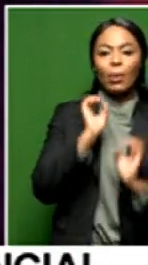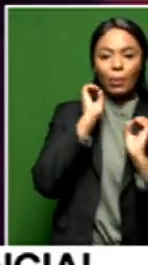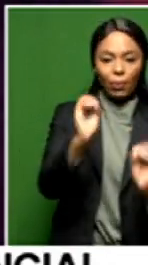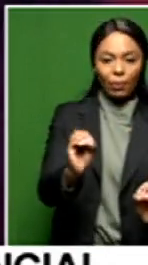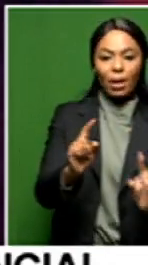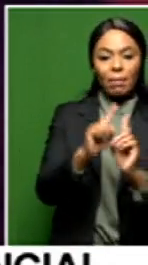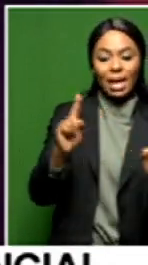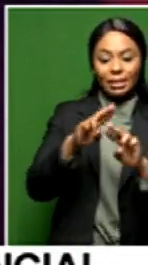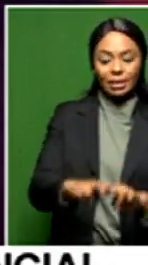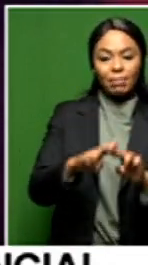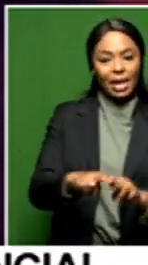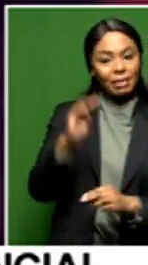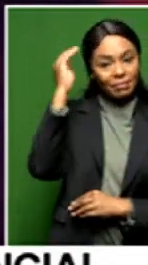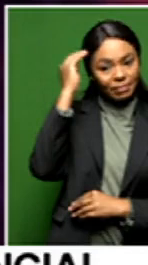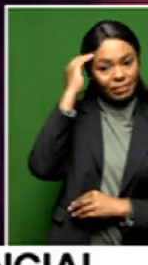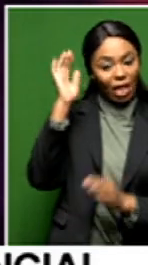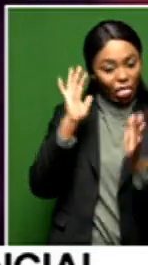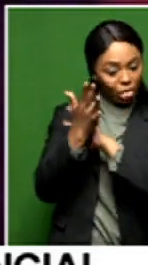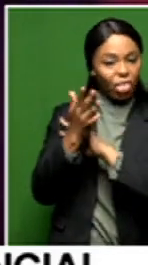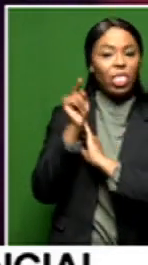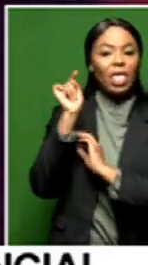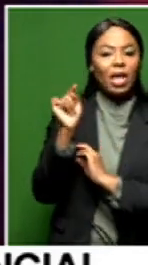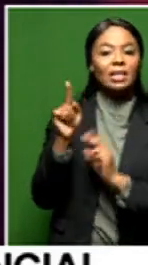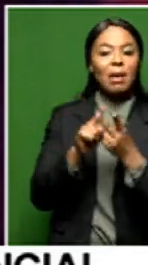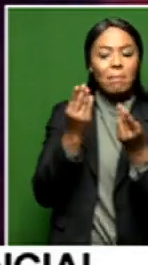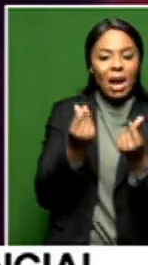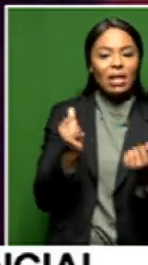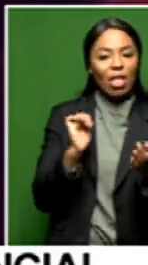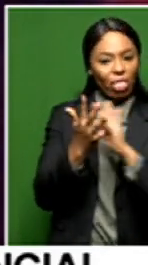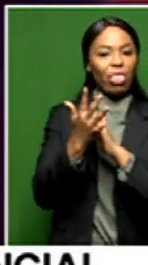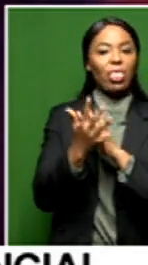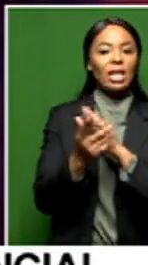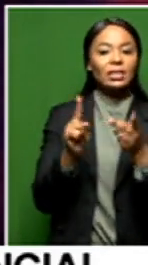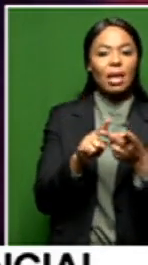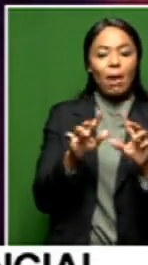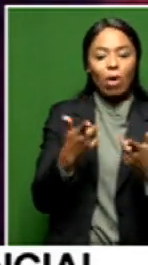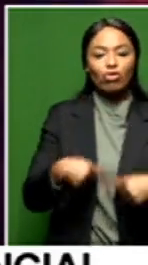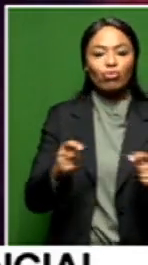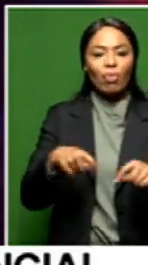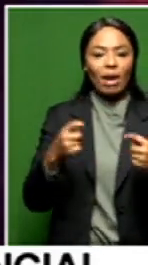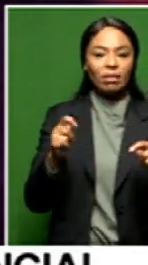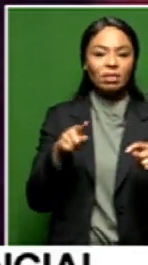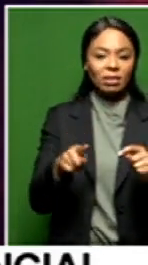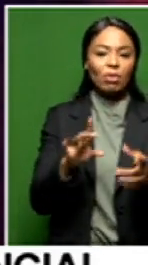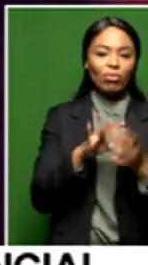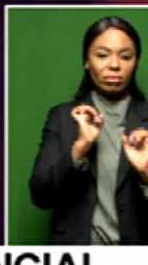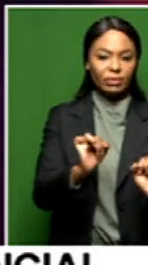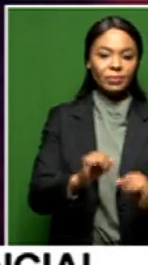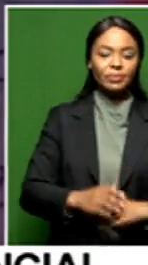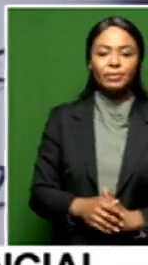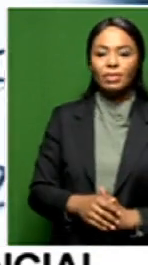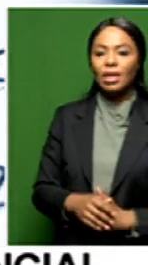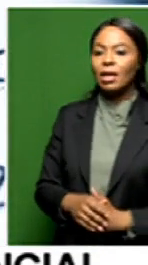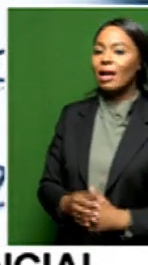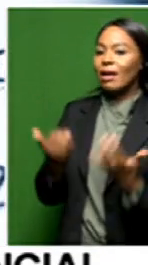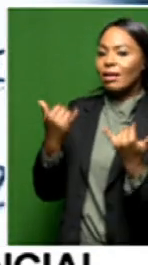your mentality, it has an impact on your money, and it has an impact on your household. Right. And how can individuals and